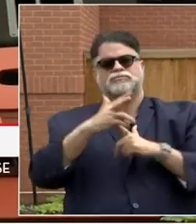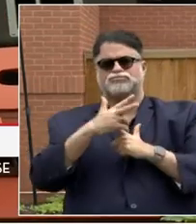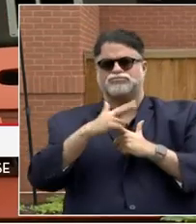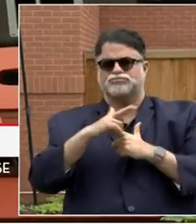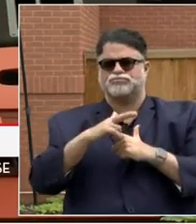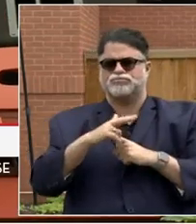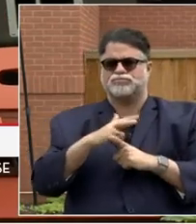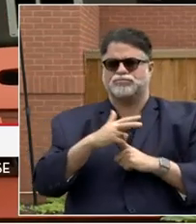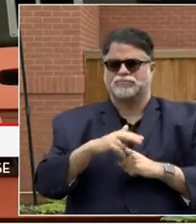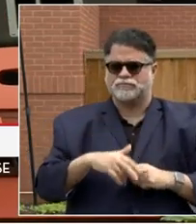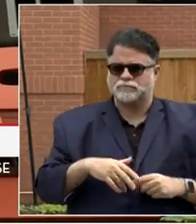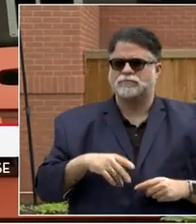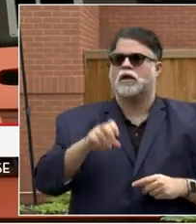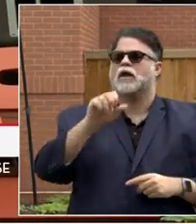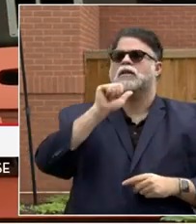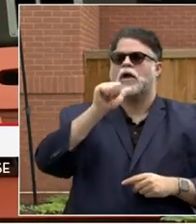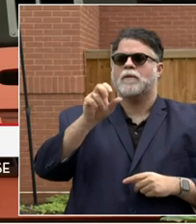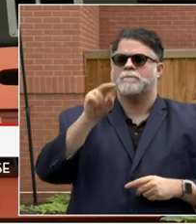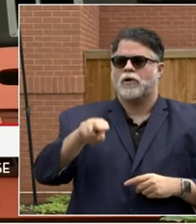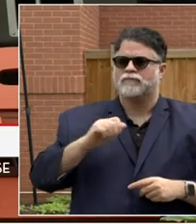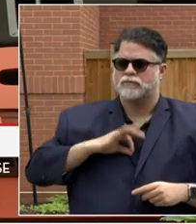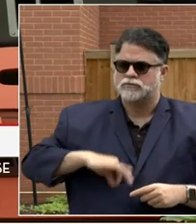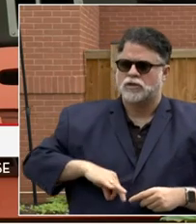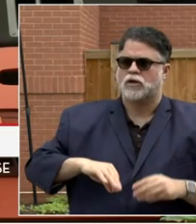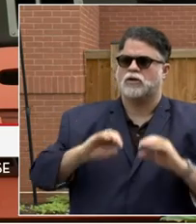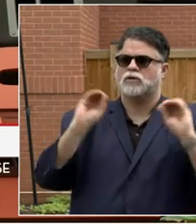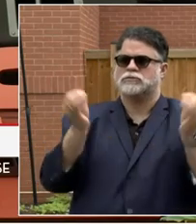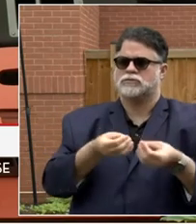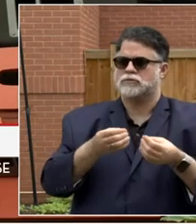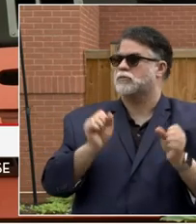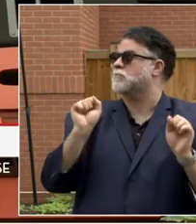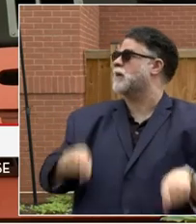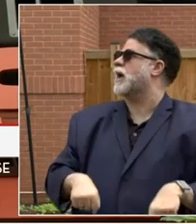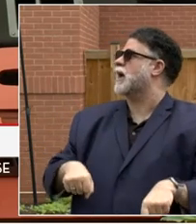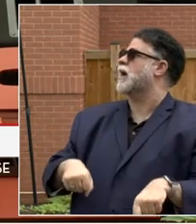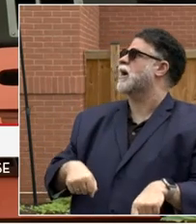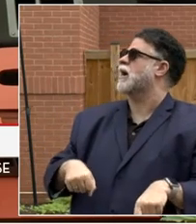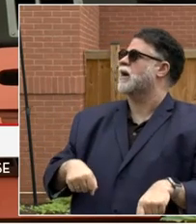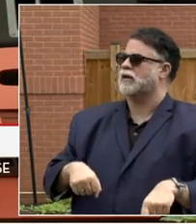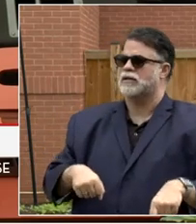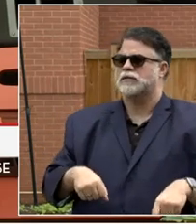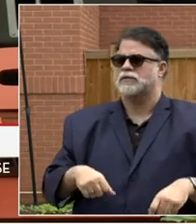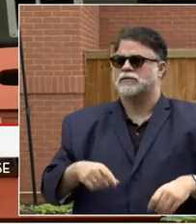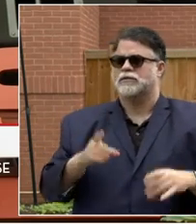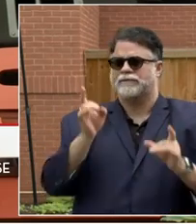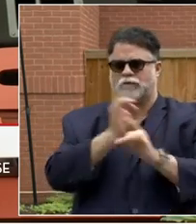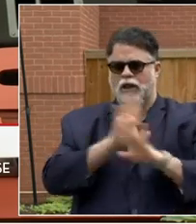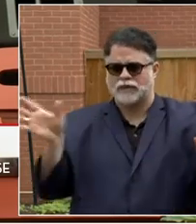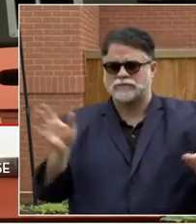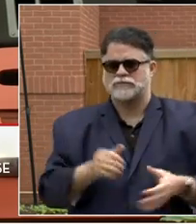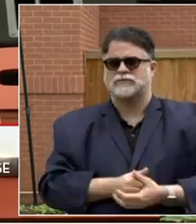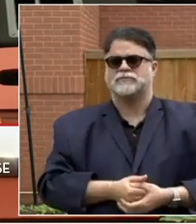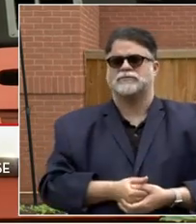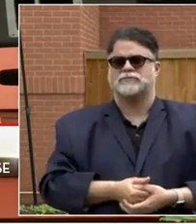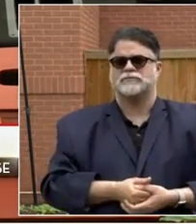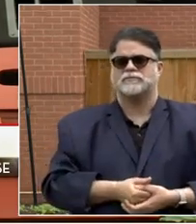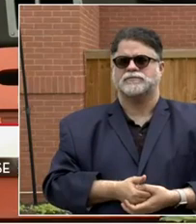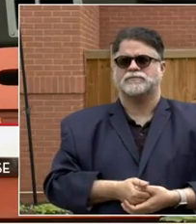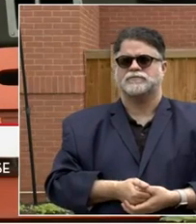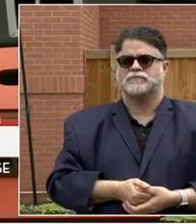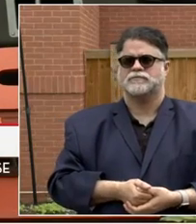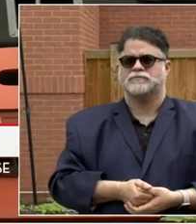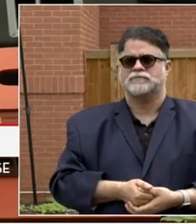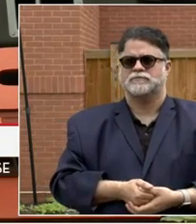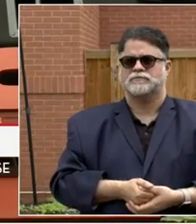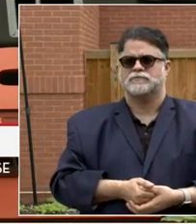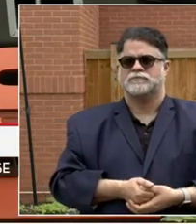so that we can drive down the incidence of gun violence in our communities. Now, if you talk about